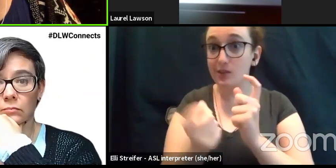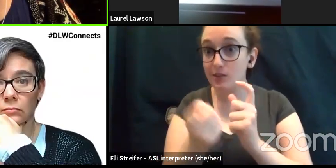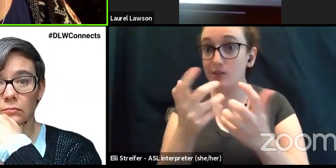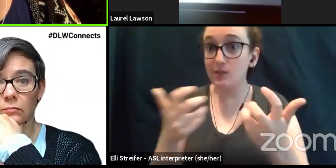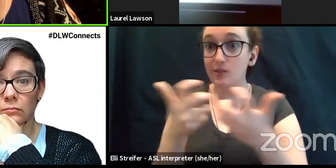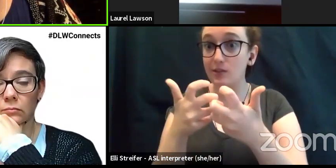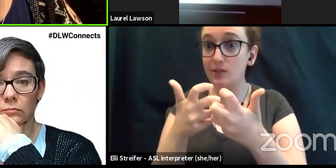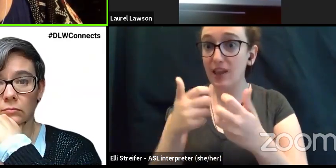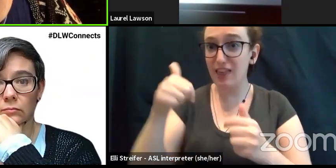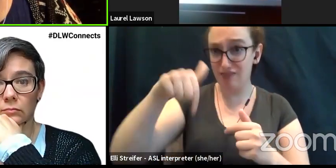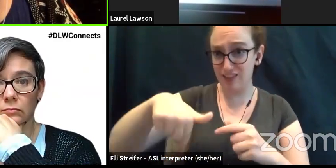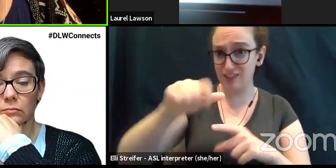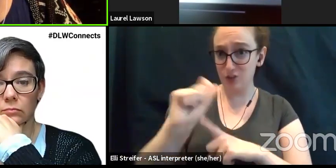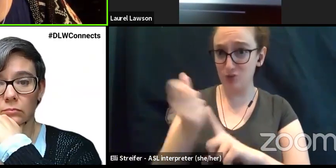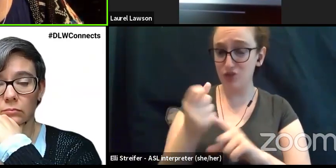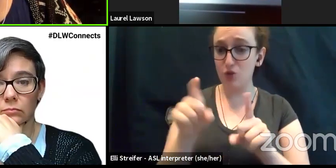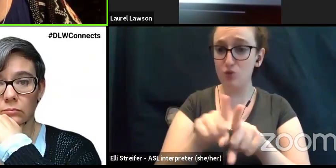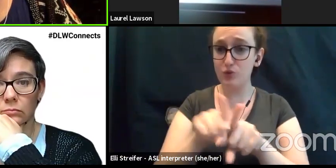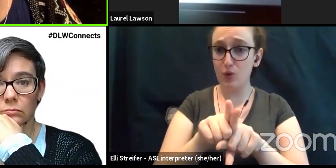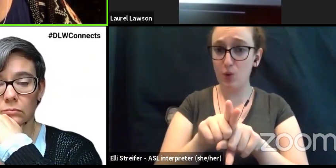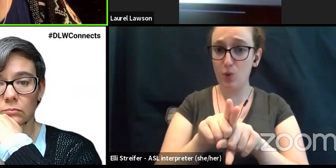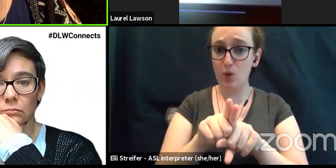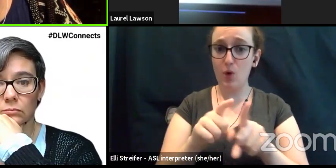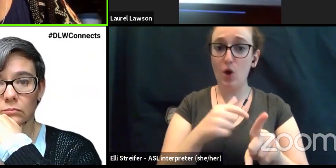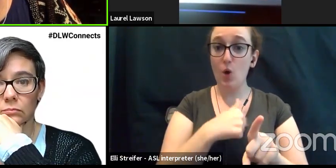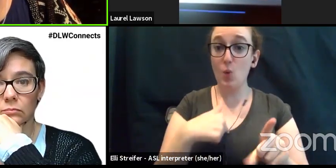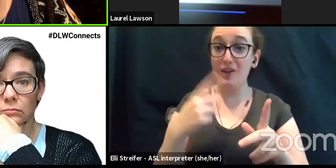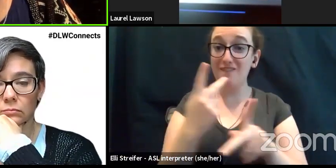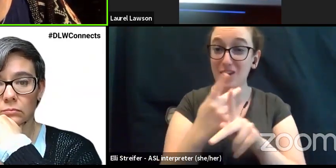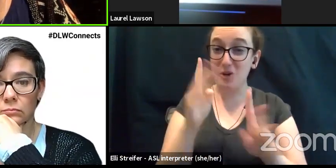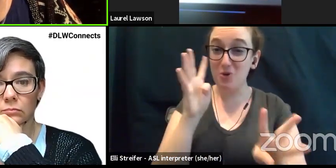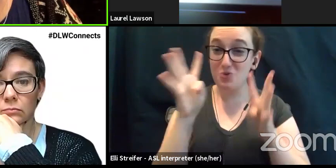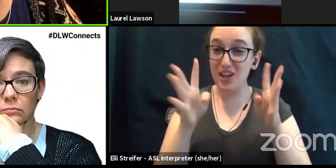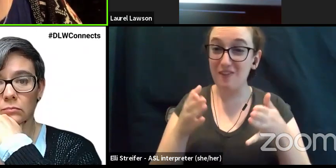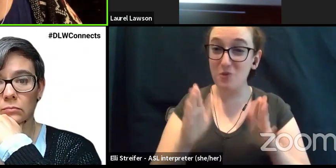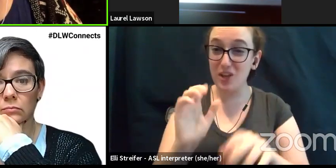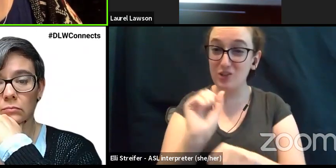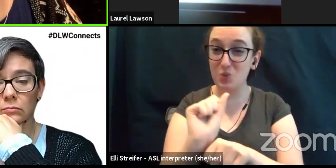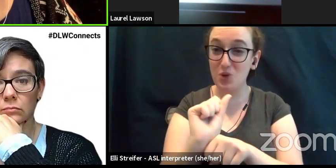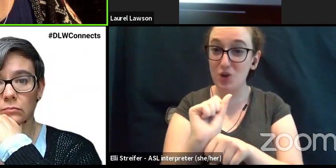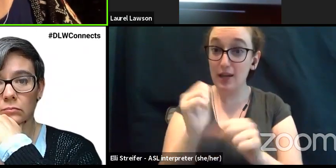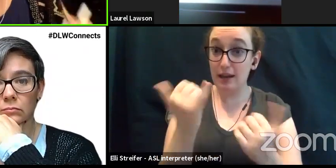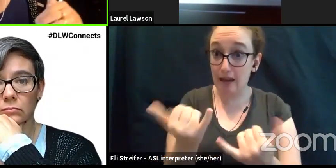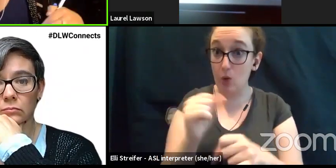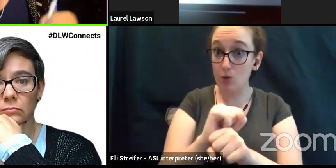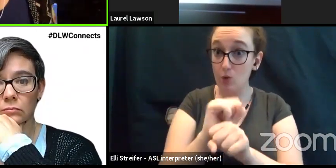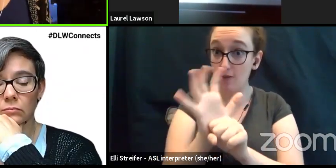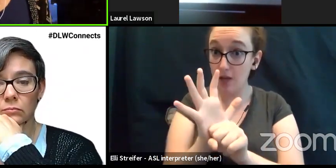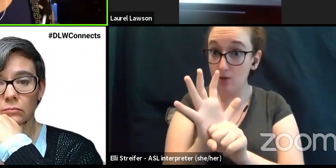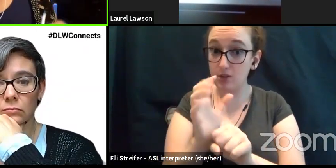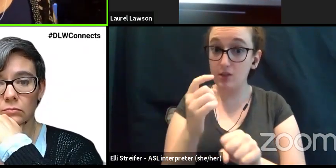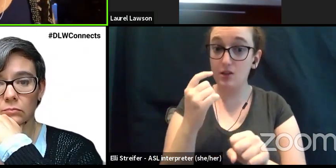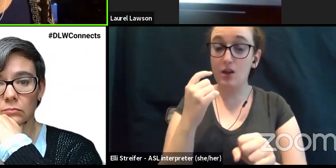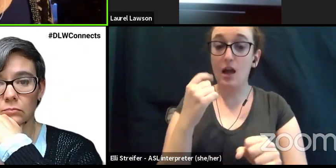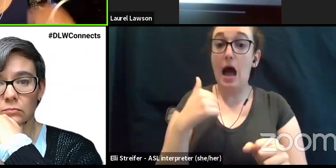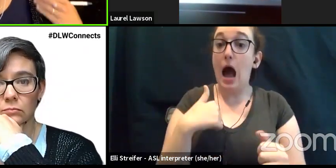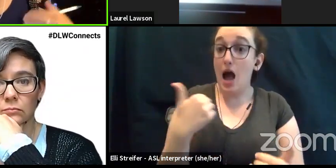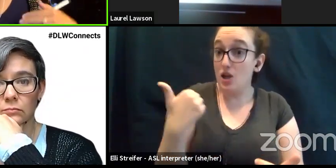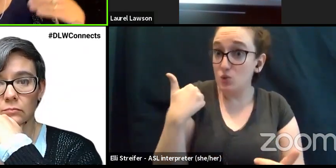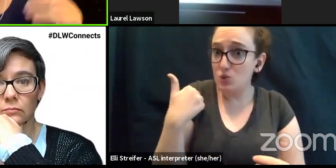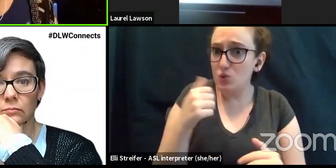our given circumstances, there are adaptations and creative ways that we've found to work. You know, I used to, in my costumes, like, hide sugar in